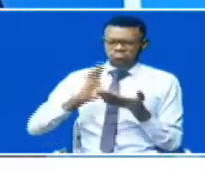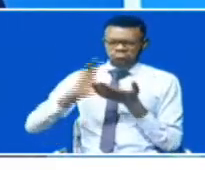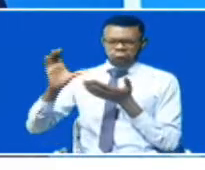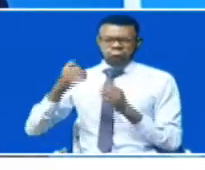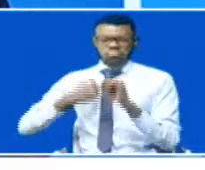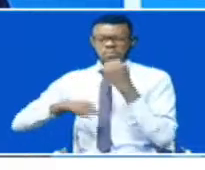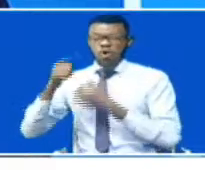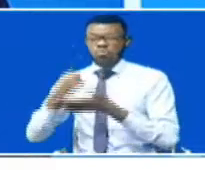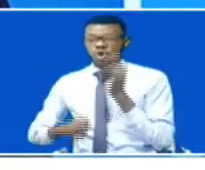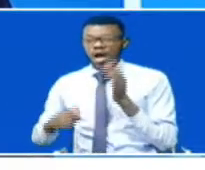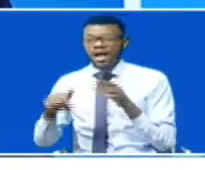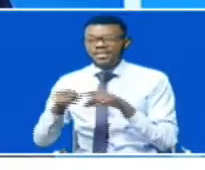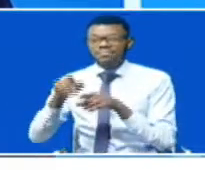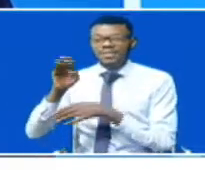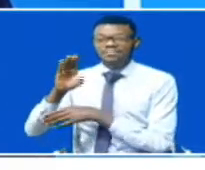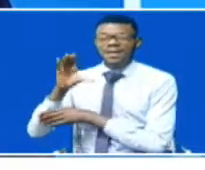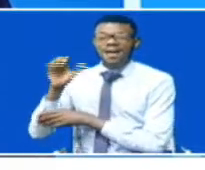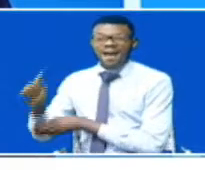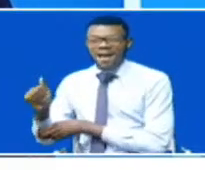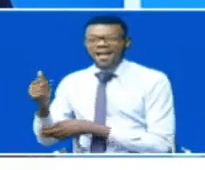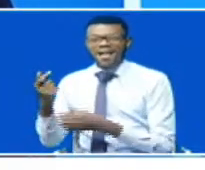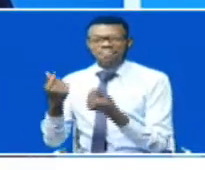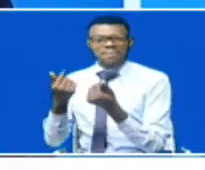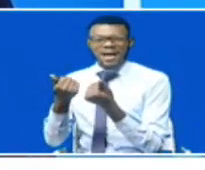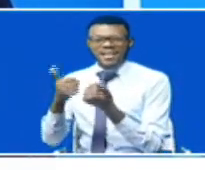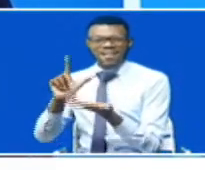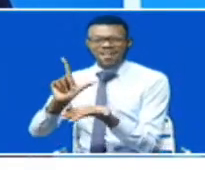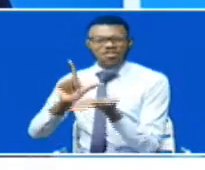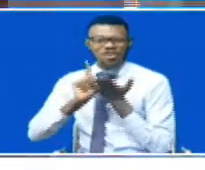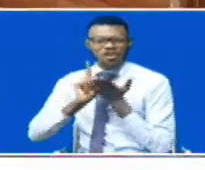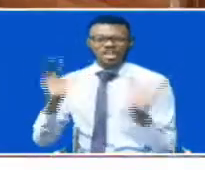the MCAs will not be paying back that money.